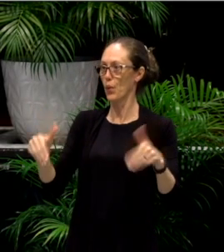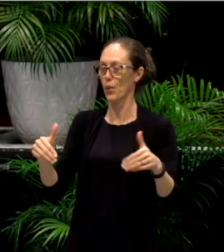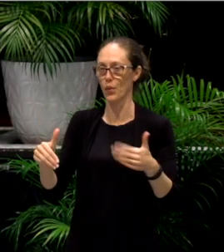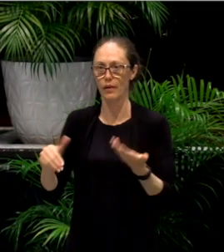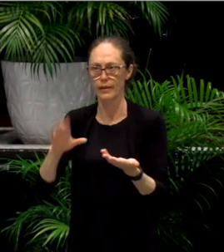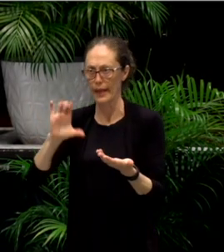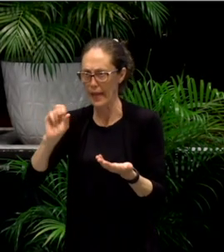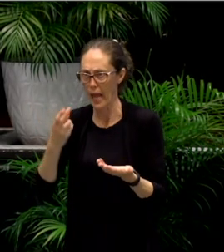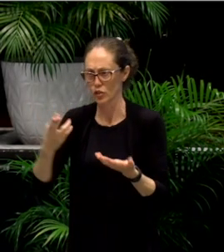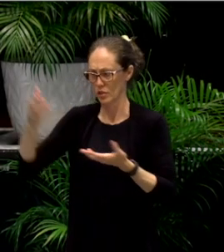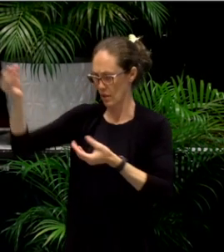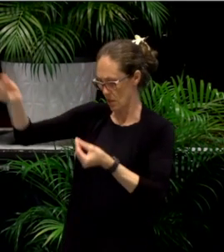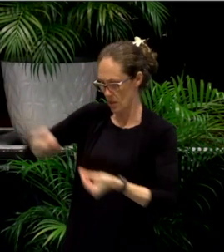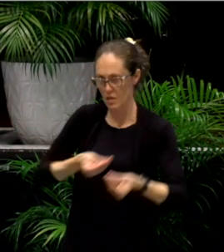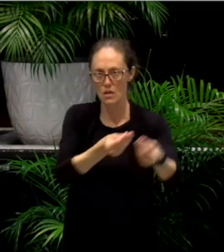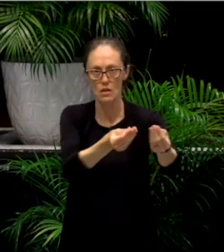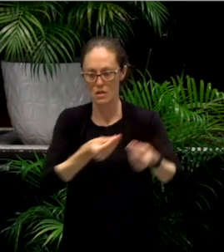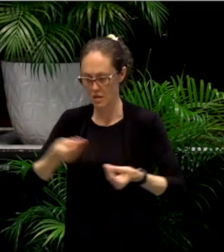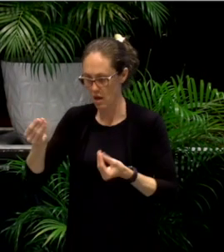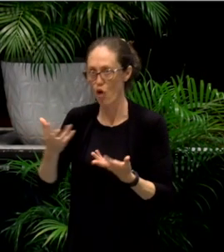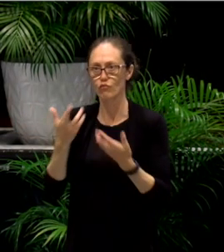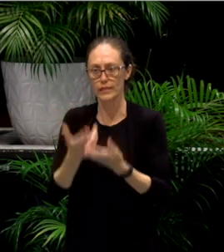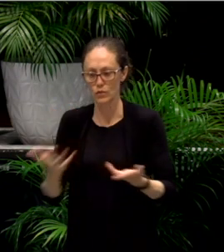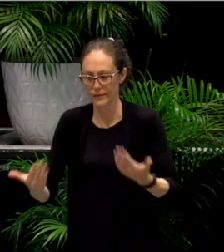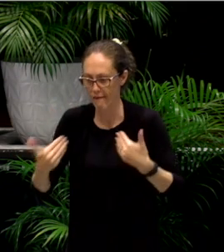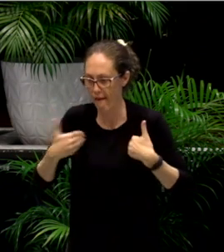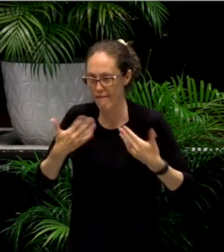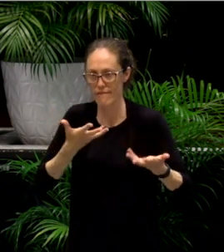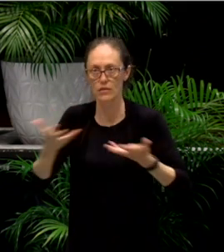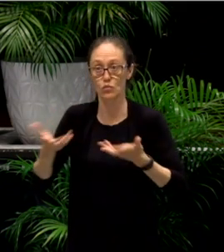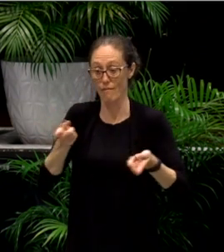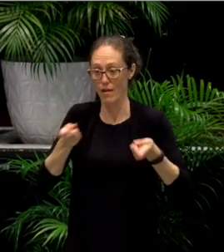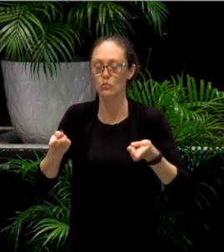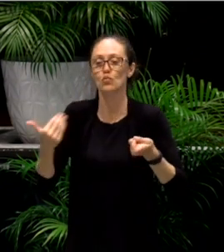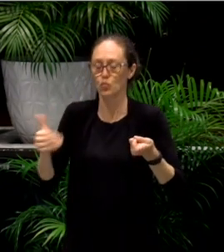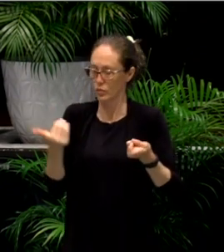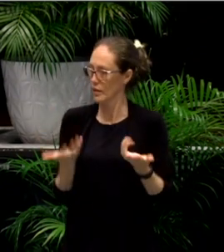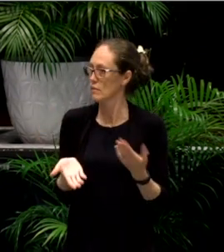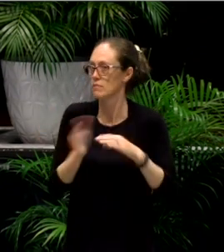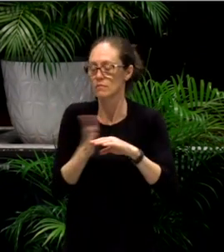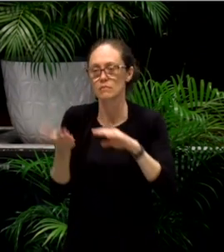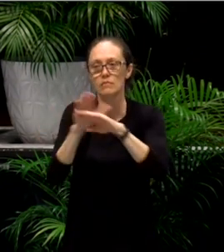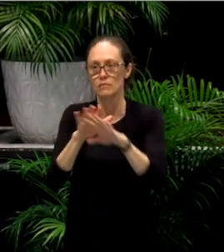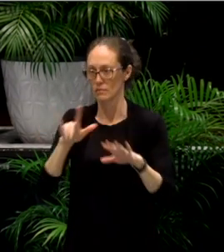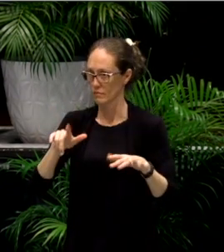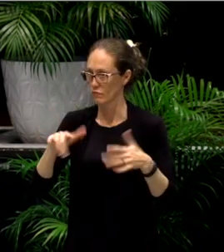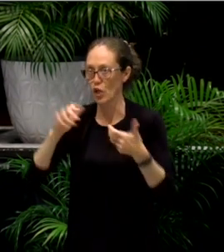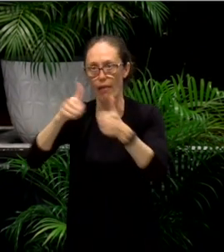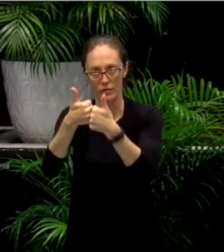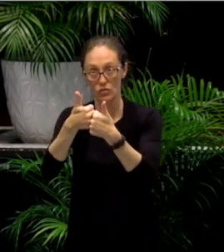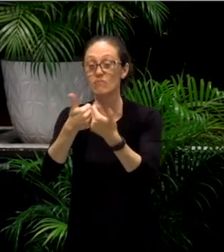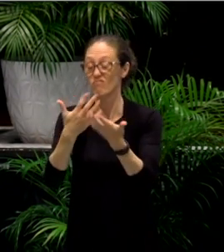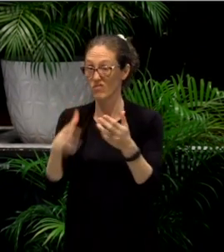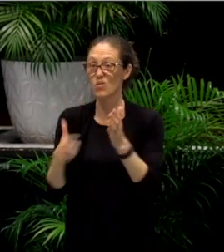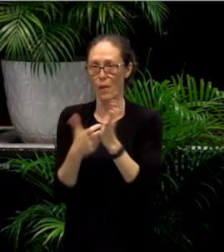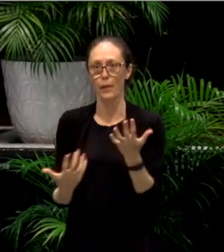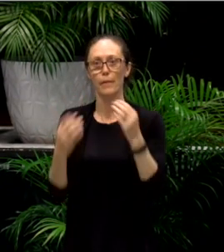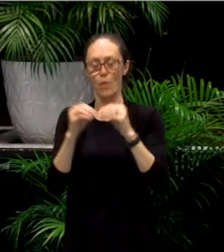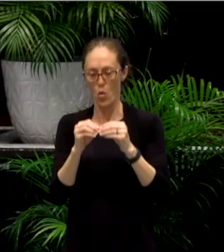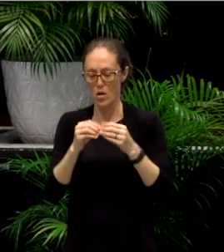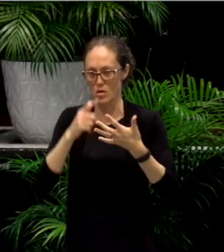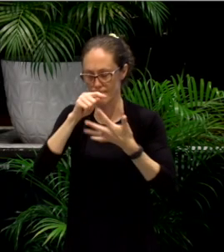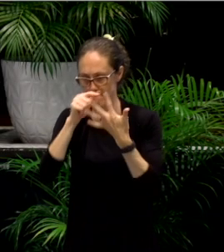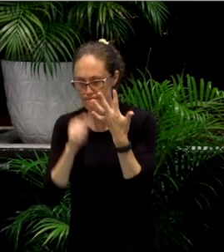flow measure and as a resources measure to manage this, and it's required some additional steps. As you know,